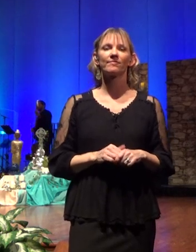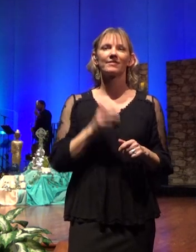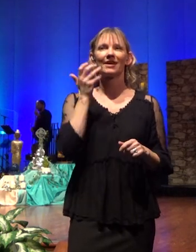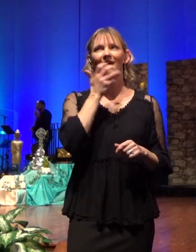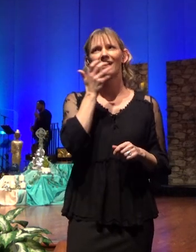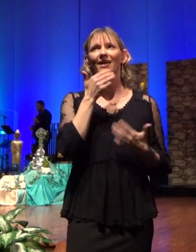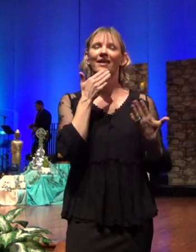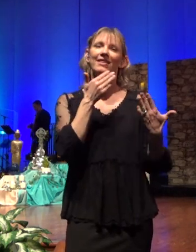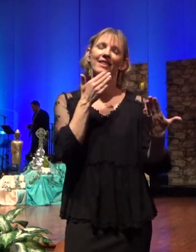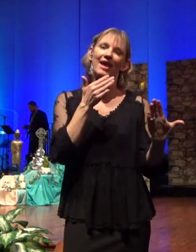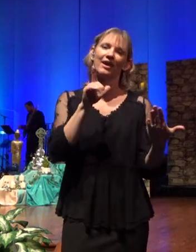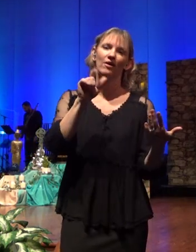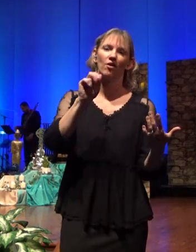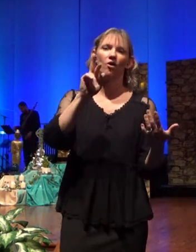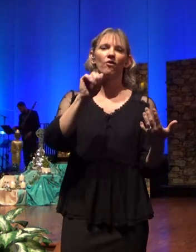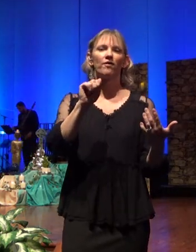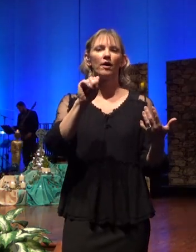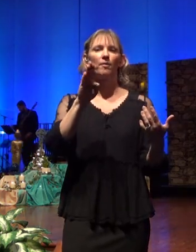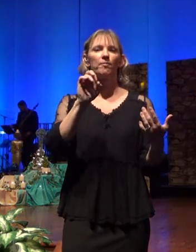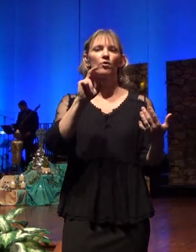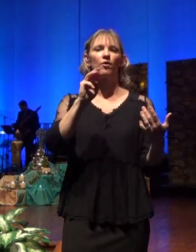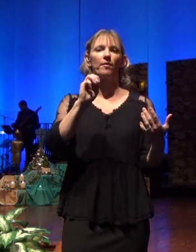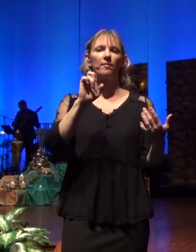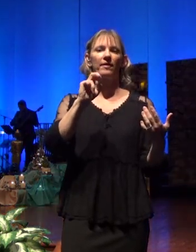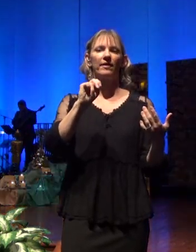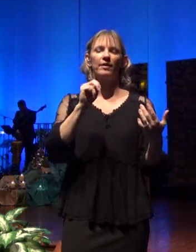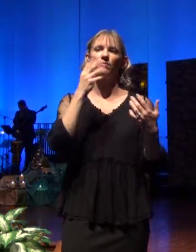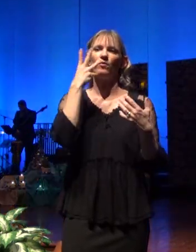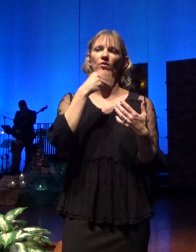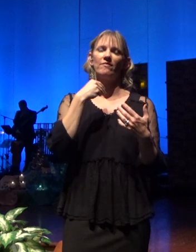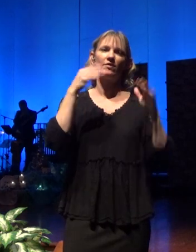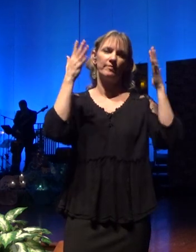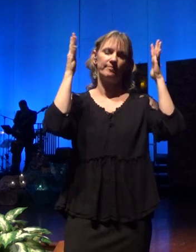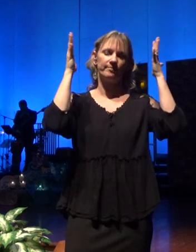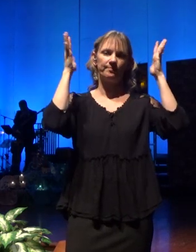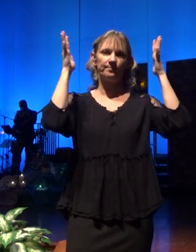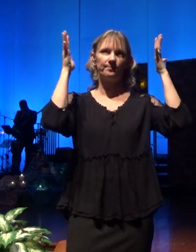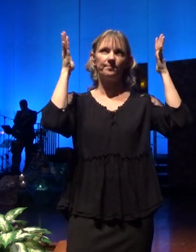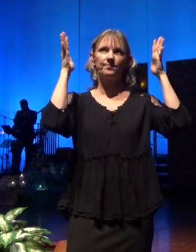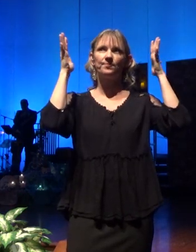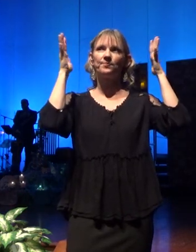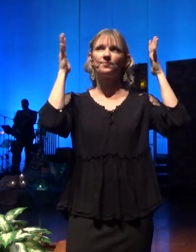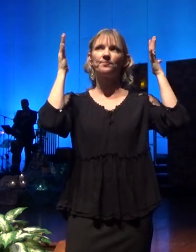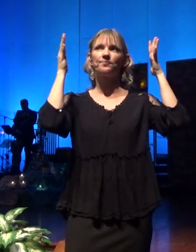Thank you, Laura Berman. Beautiful, beautiful. Yes.